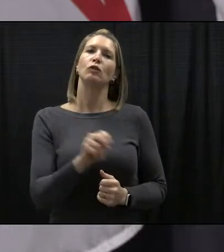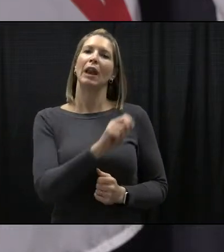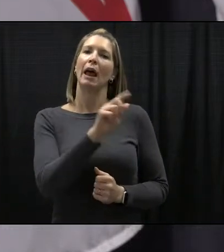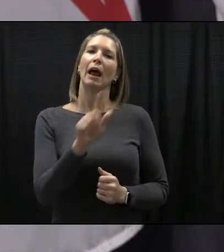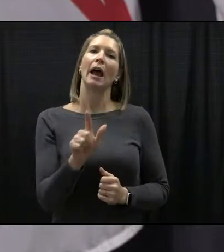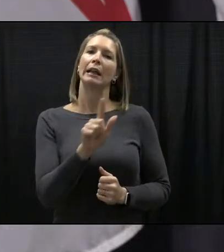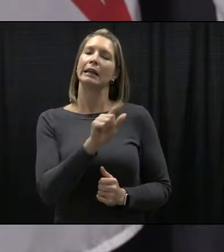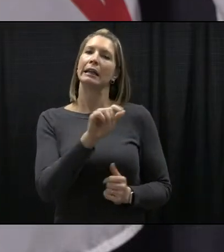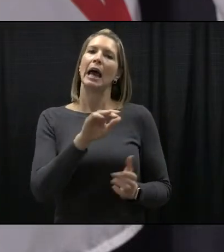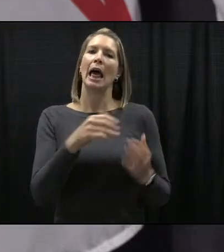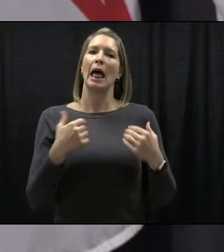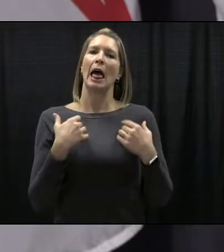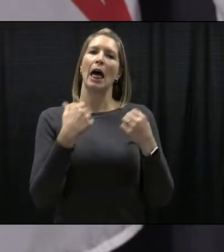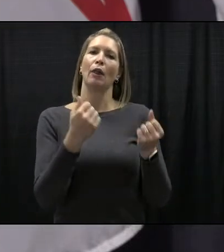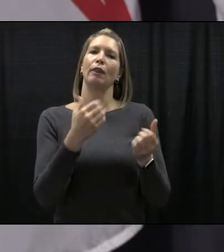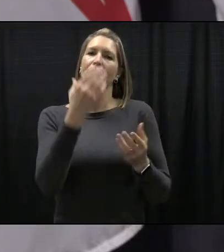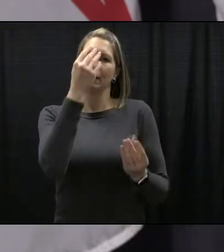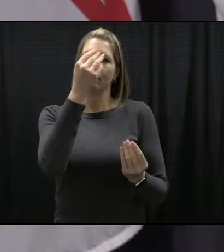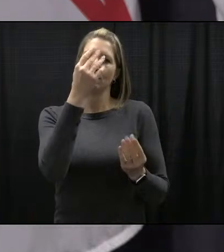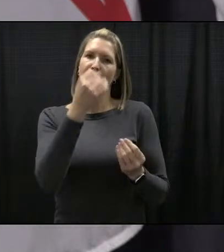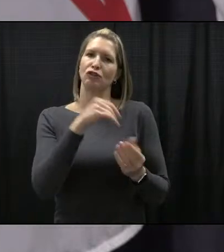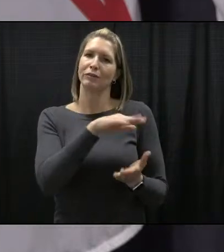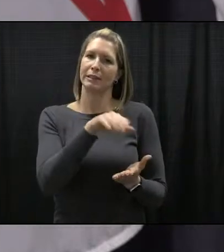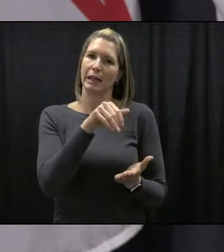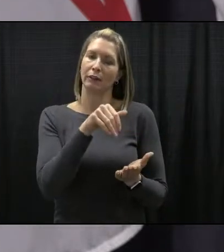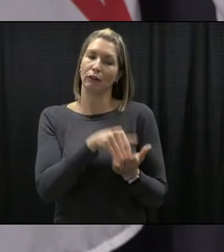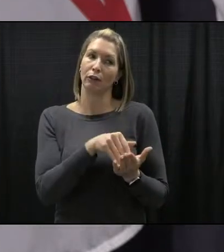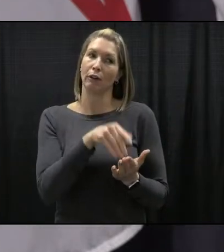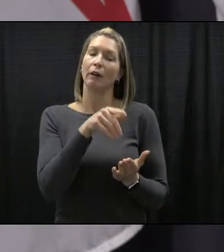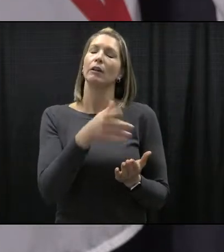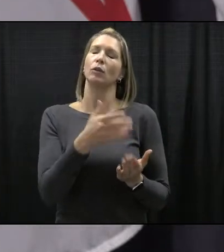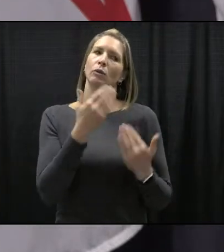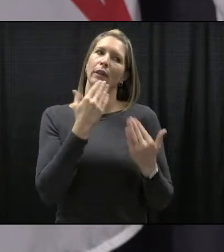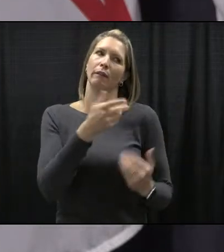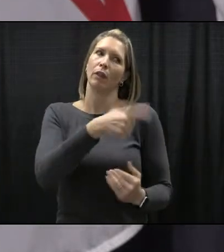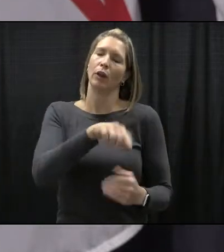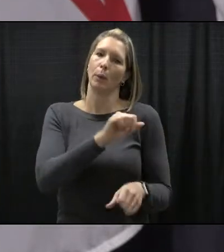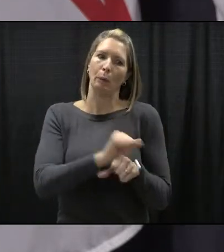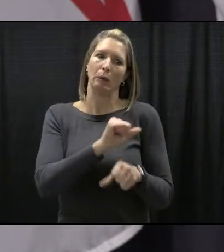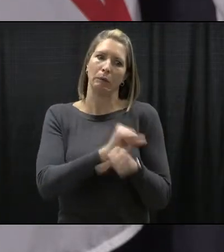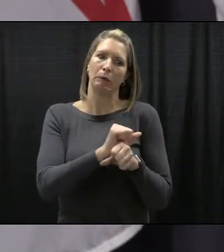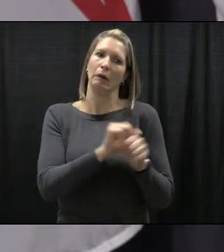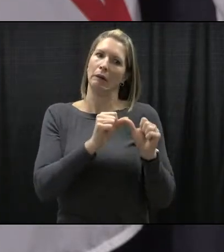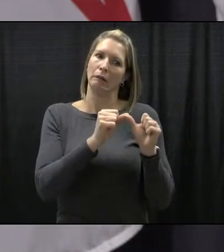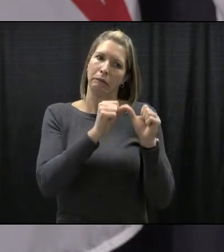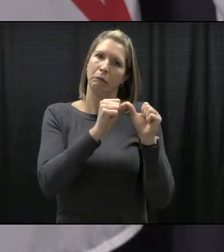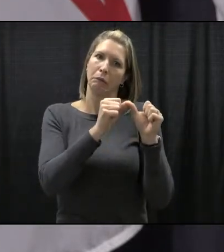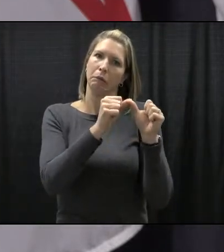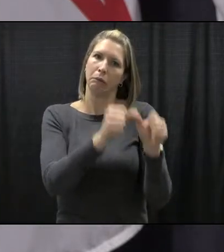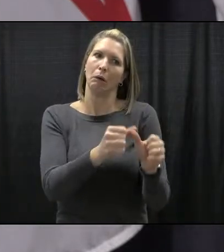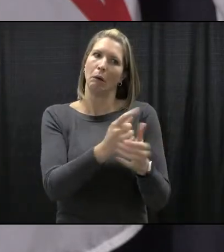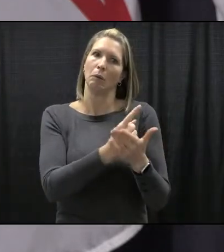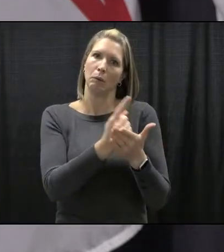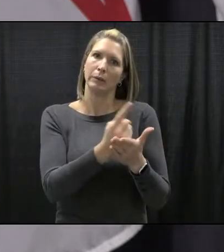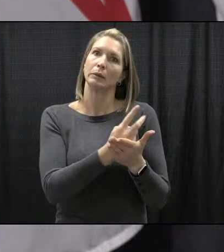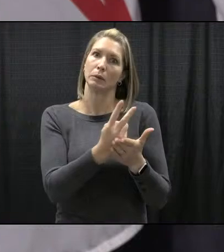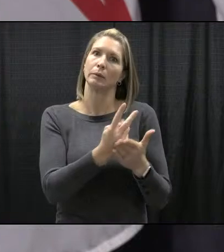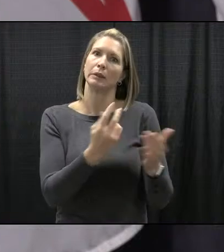centre is also now able to collect data on vaccination status and update our online hub.